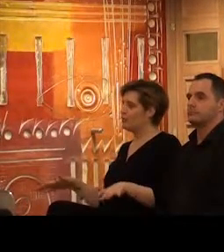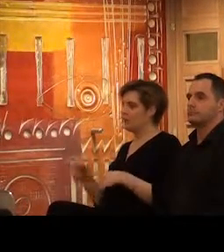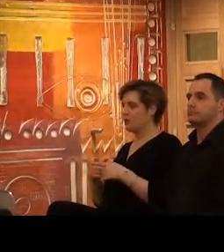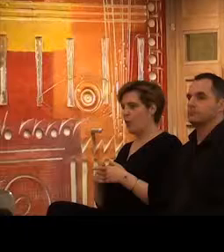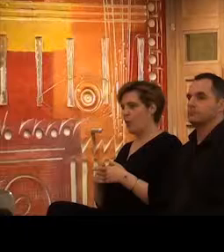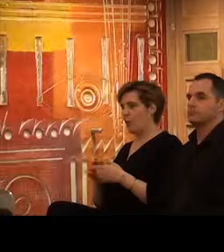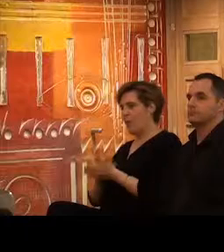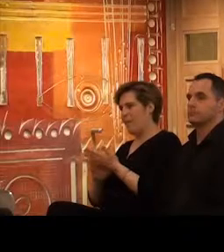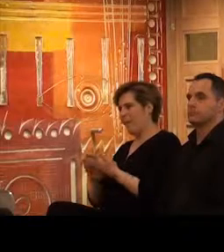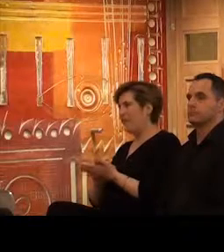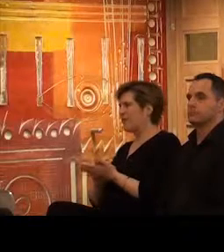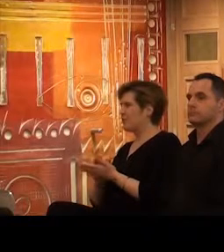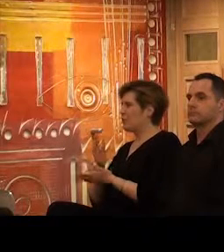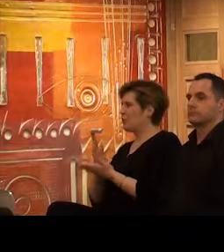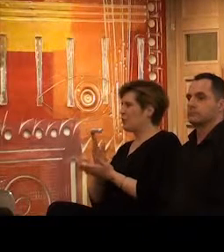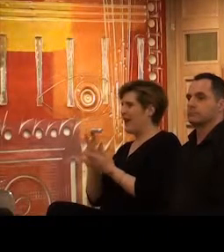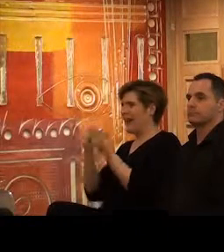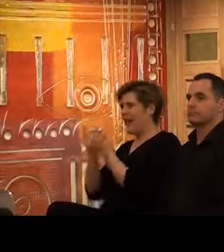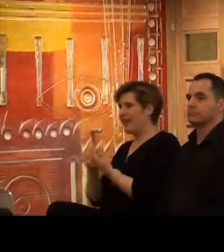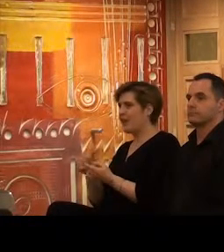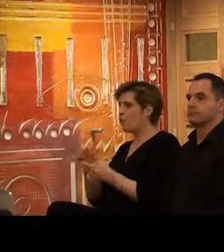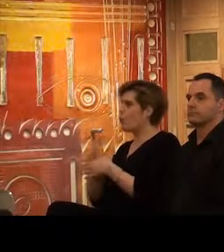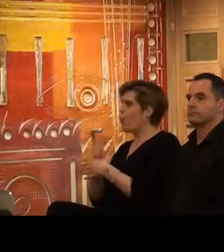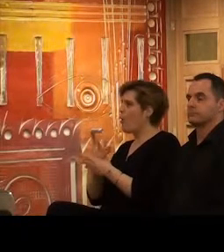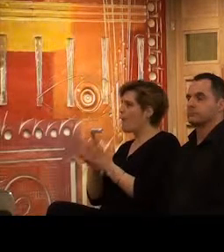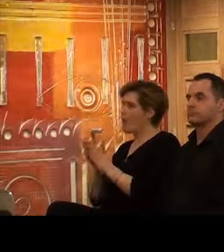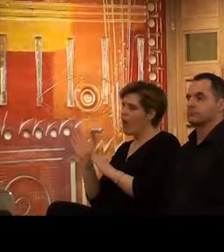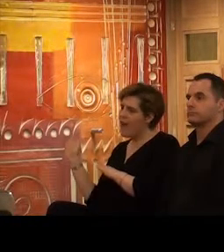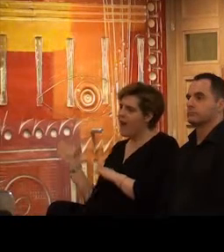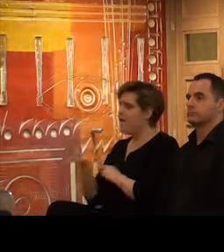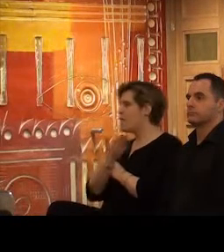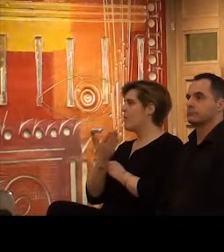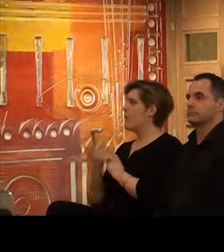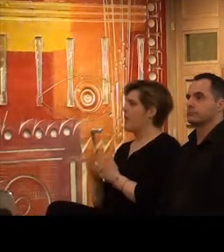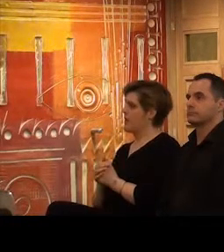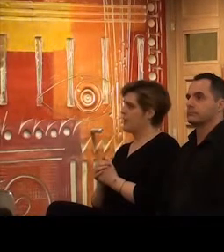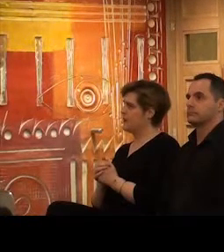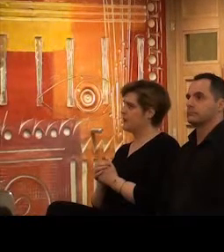everybody is at the heart of learning about limits.